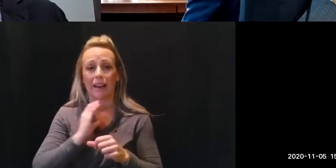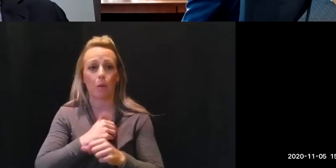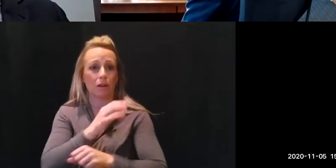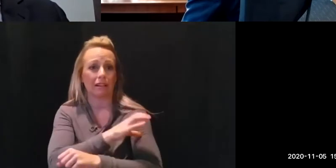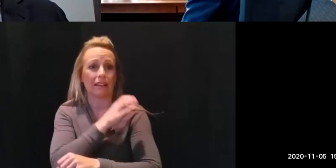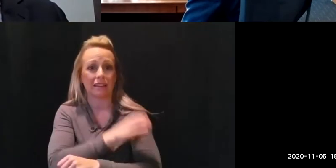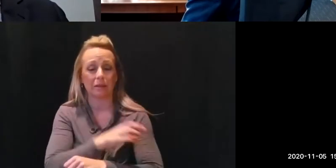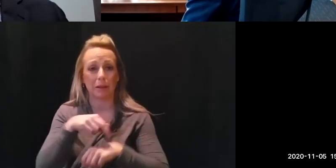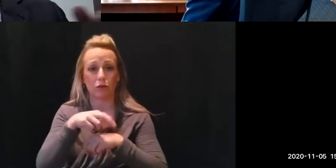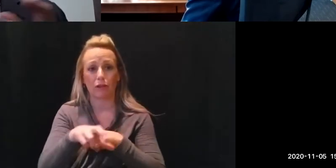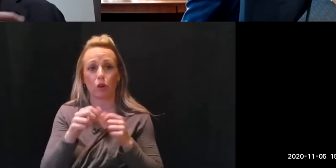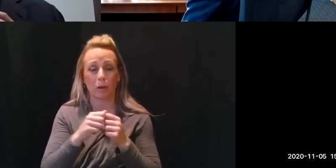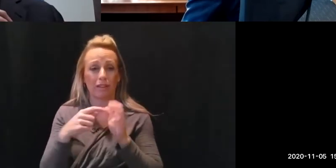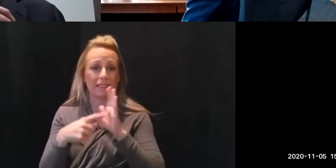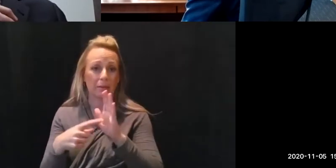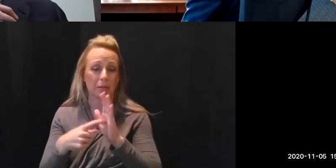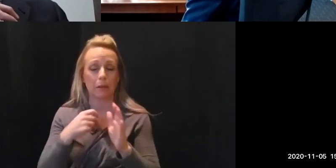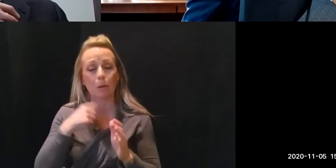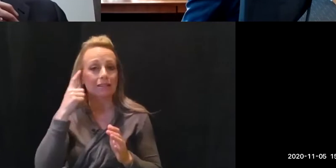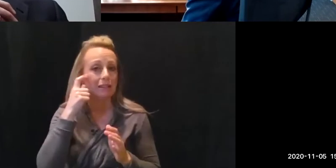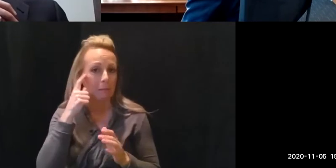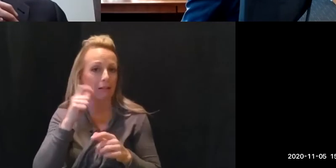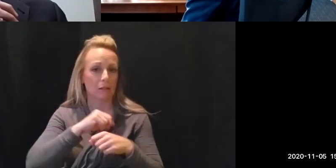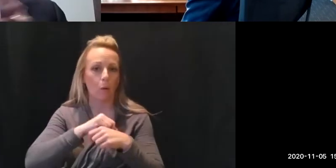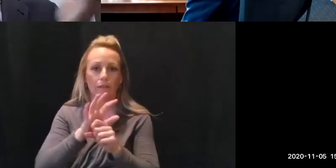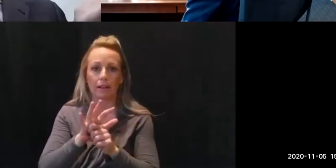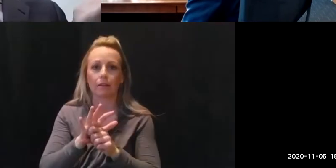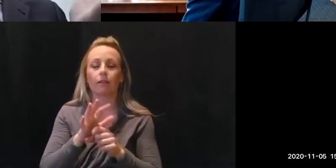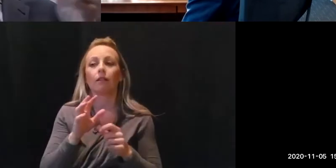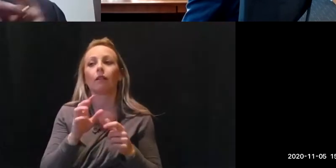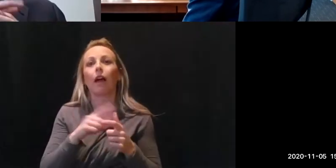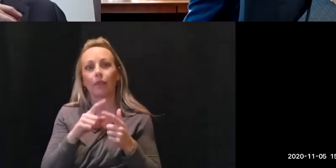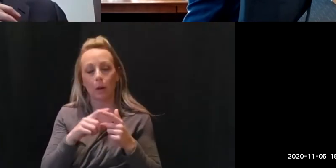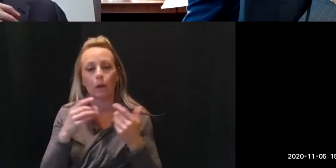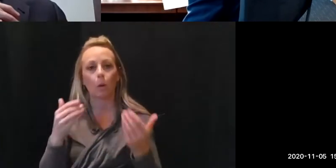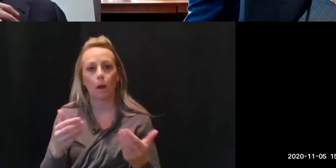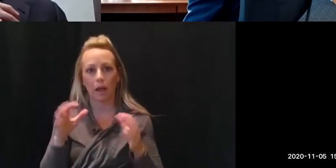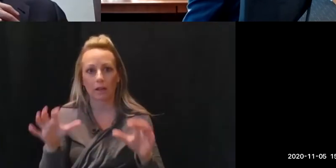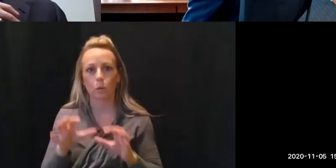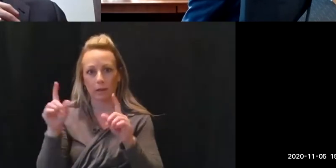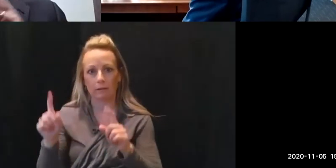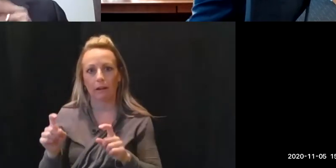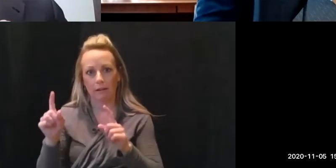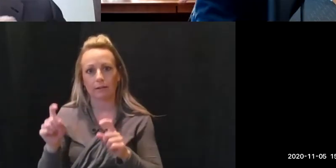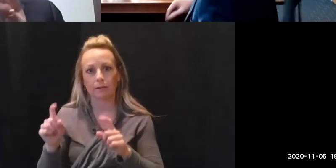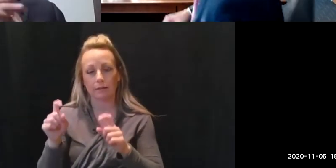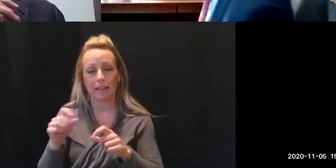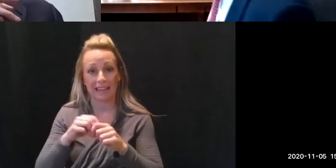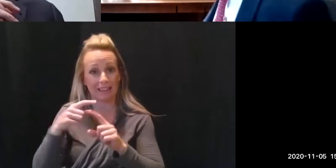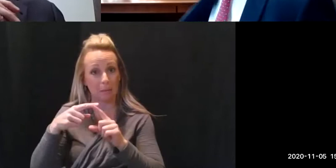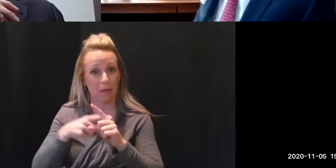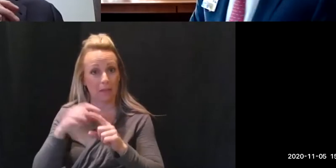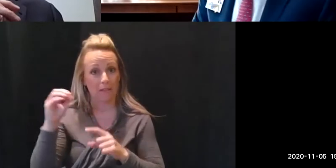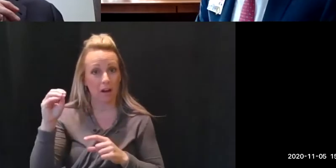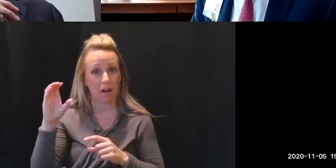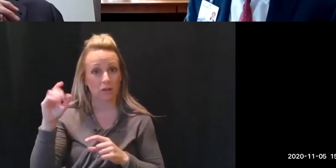with symptoms, and we suspect COVID, and then we do the test. In the month of October,